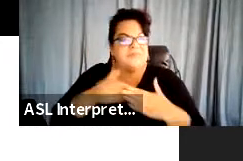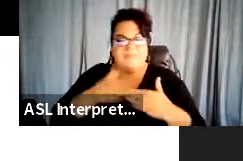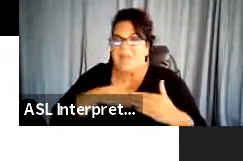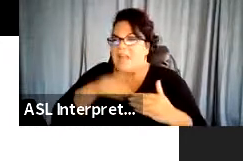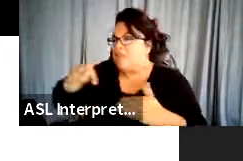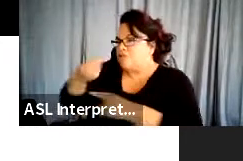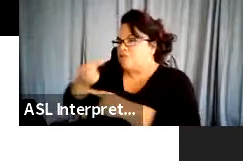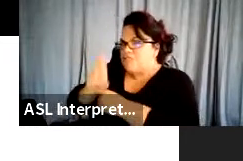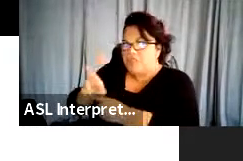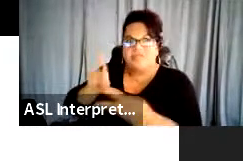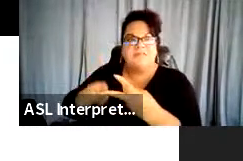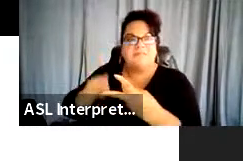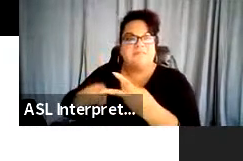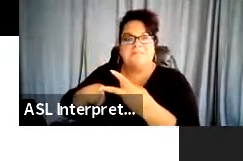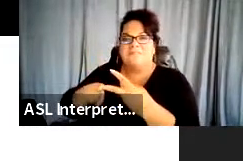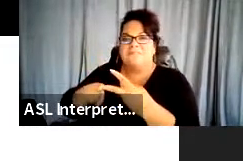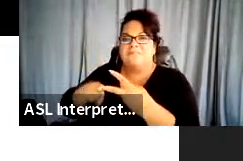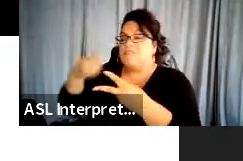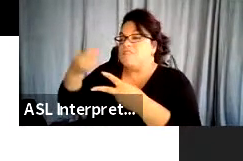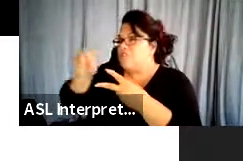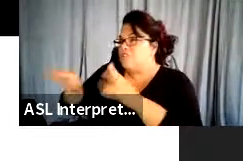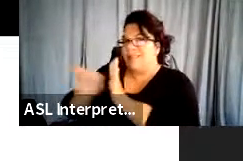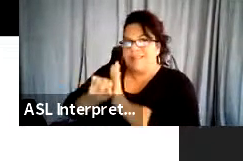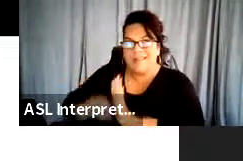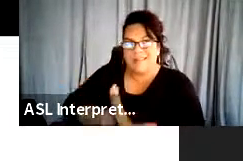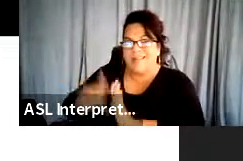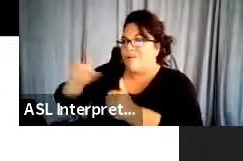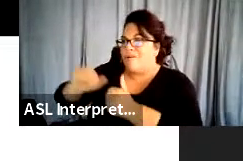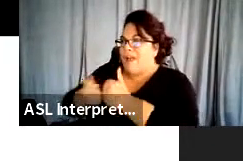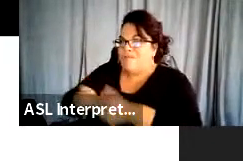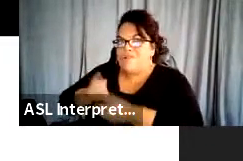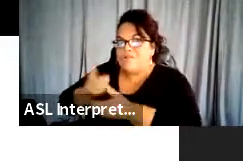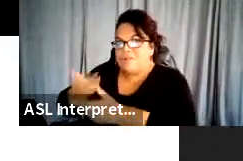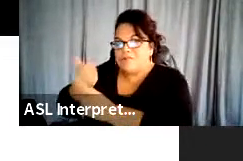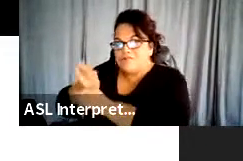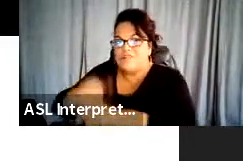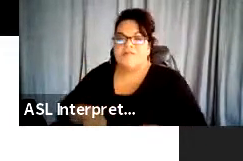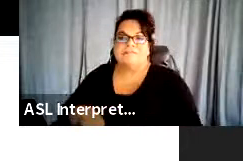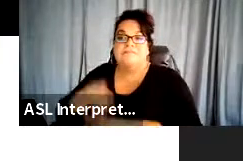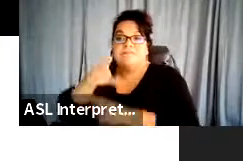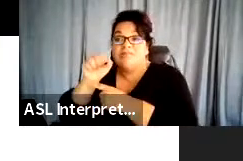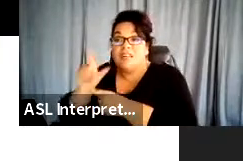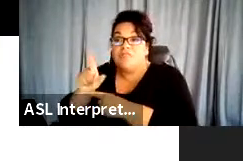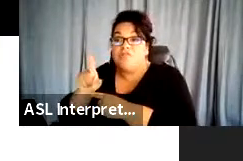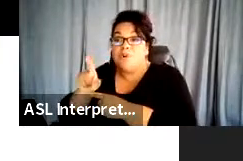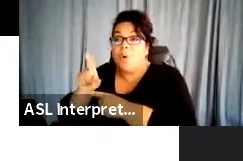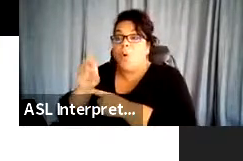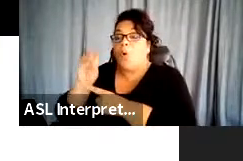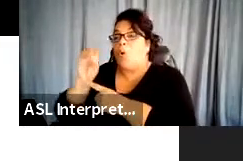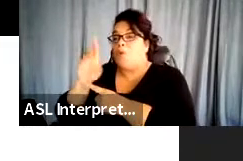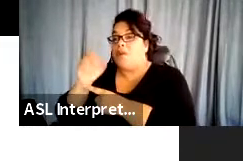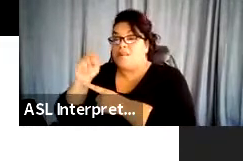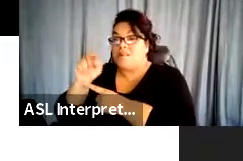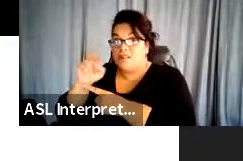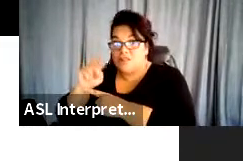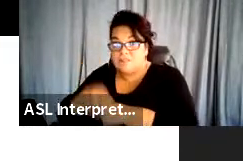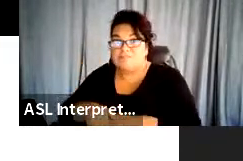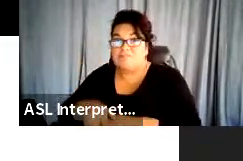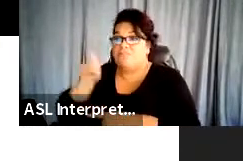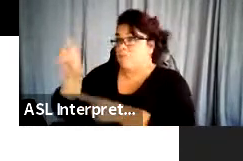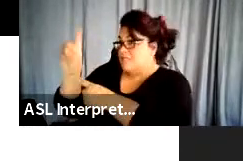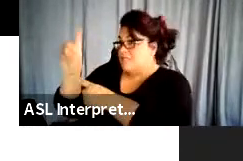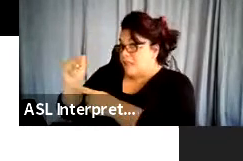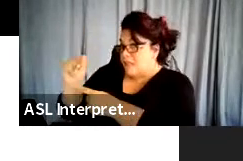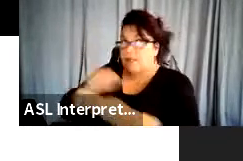gender, gender identity or expression, sexual orientation, their disability,